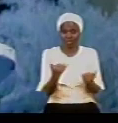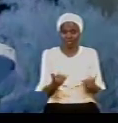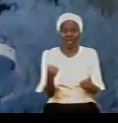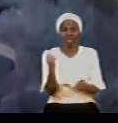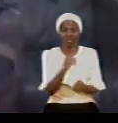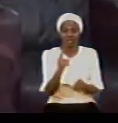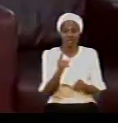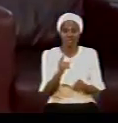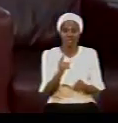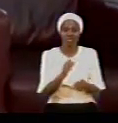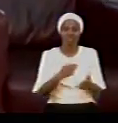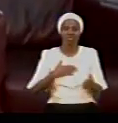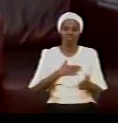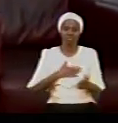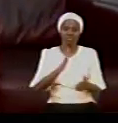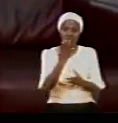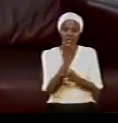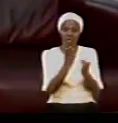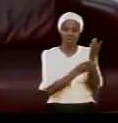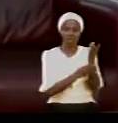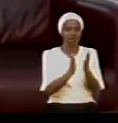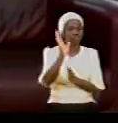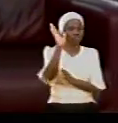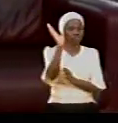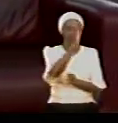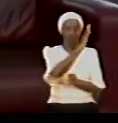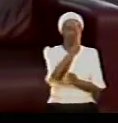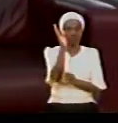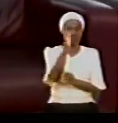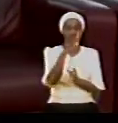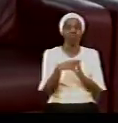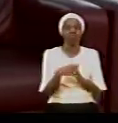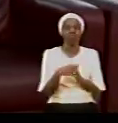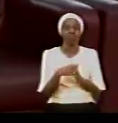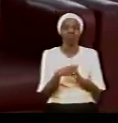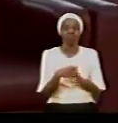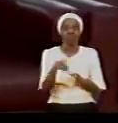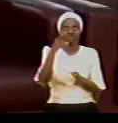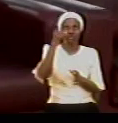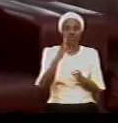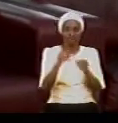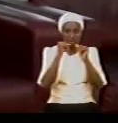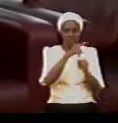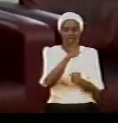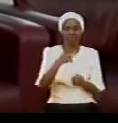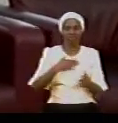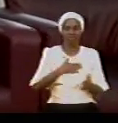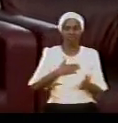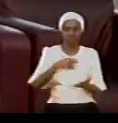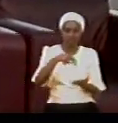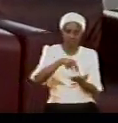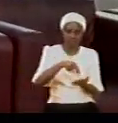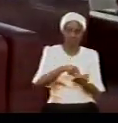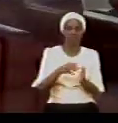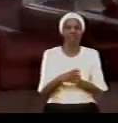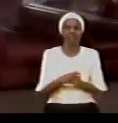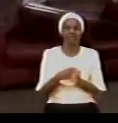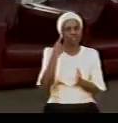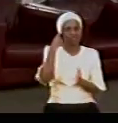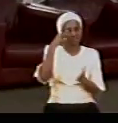God bless you. Can you stand up wherever you are for recognition and for greeting from our